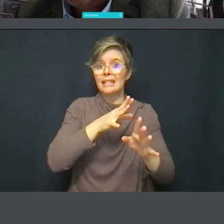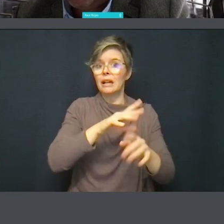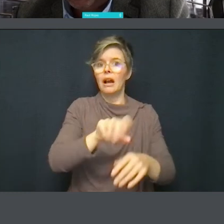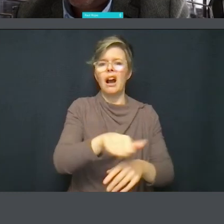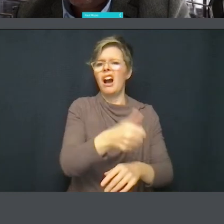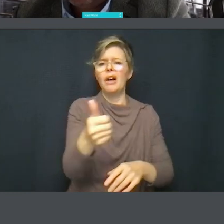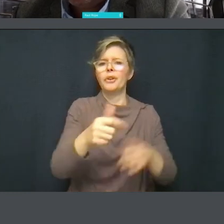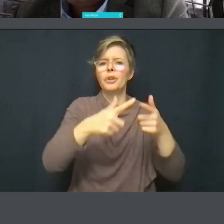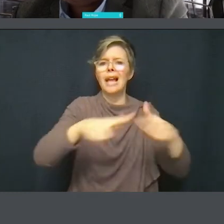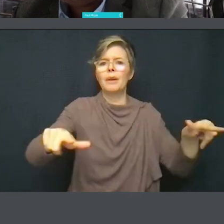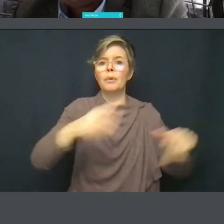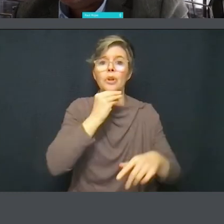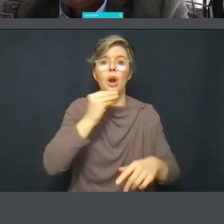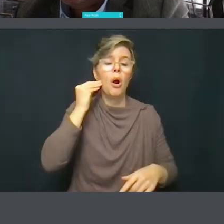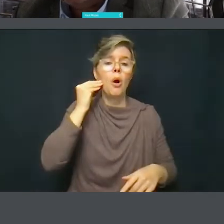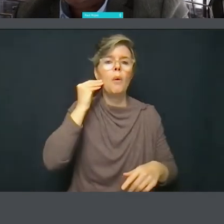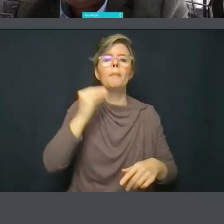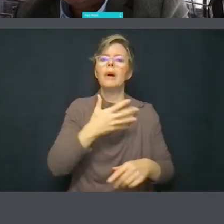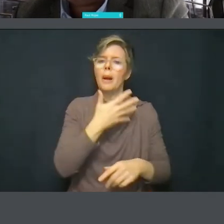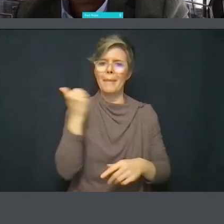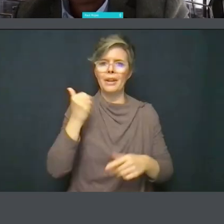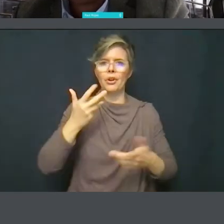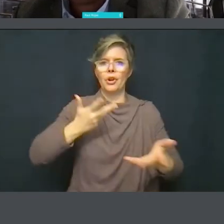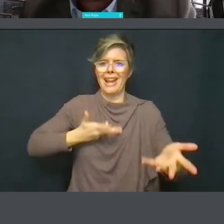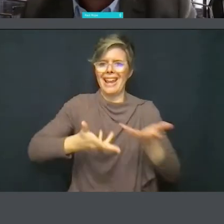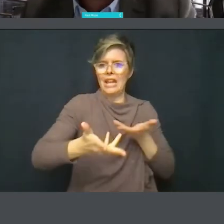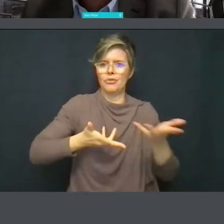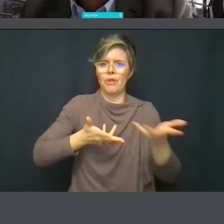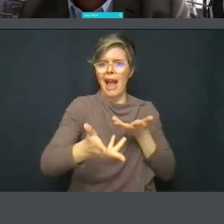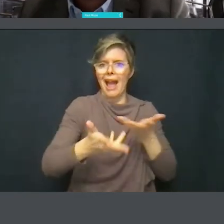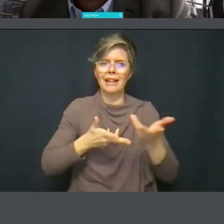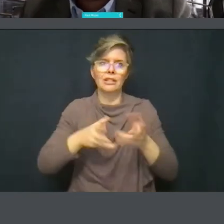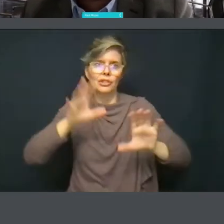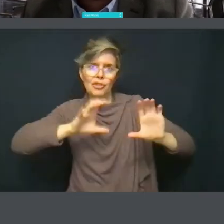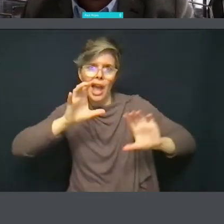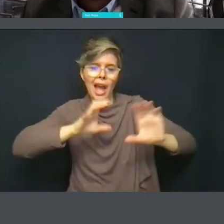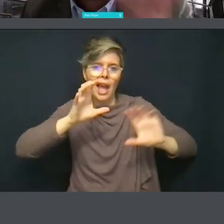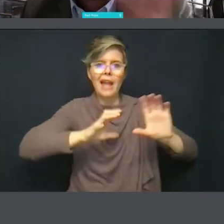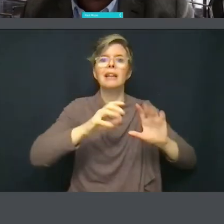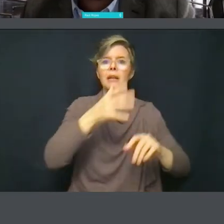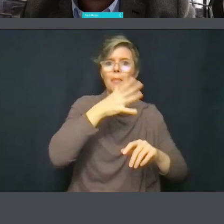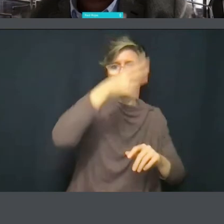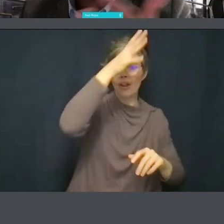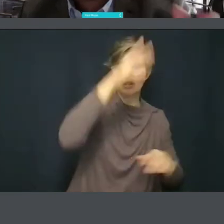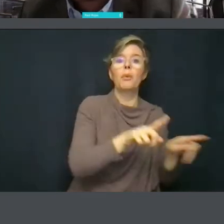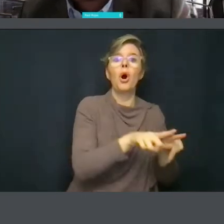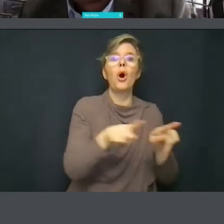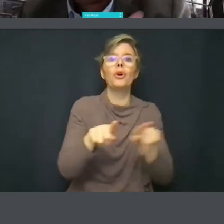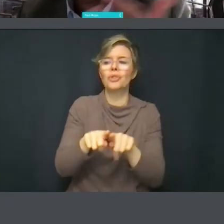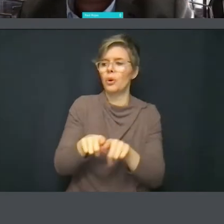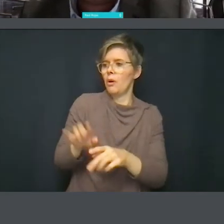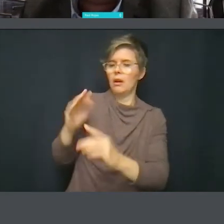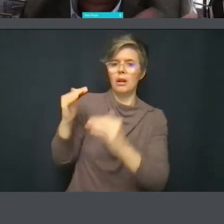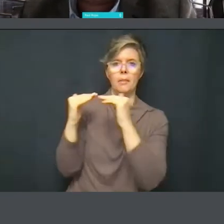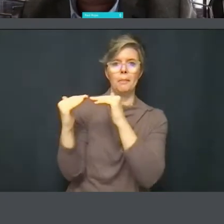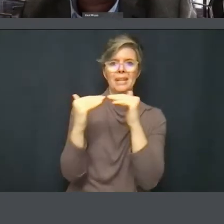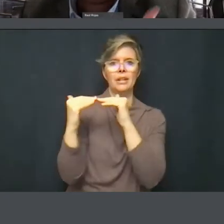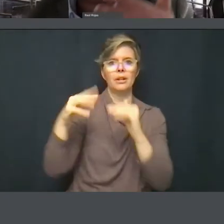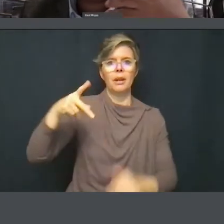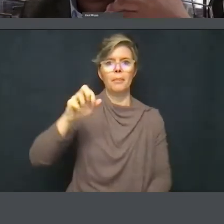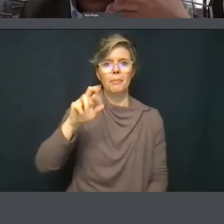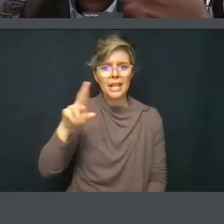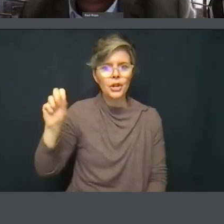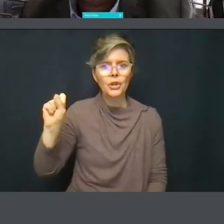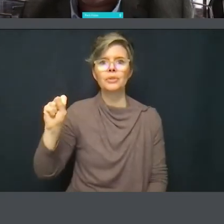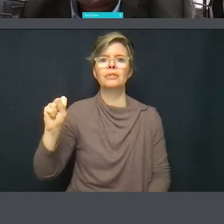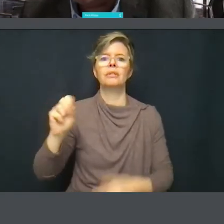for them to interact with family members who also speak that language, but also to interact with peers who speak that language. And sometimes, yes, that can be your cousins and so forth, but